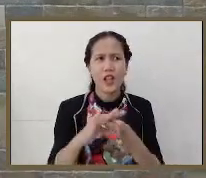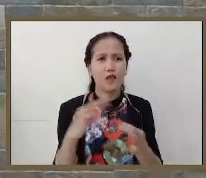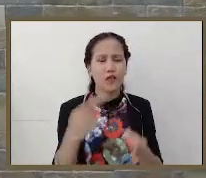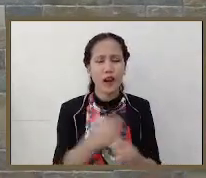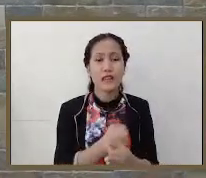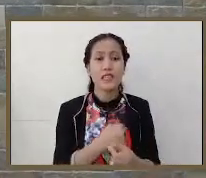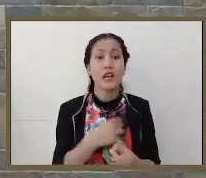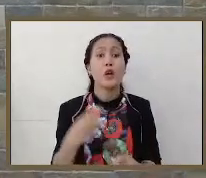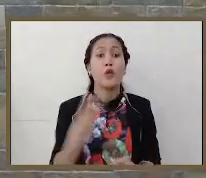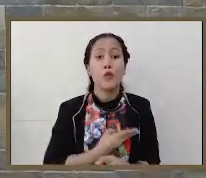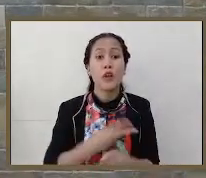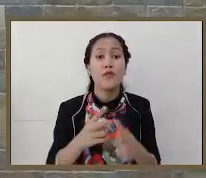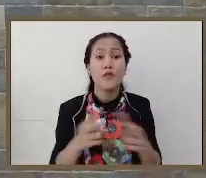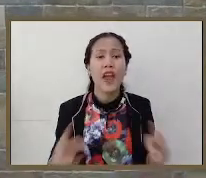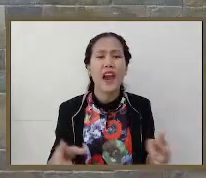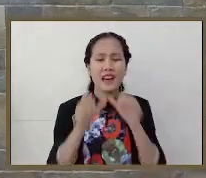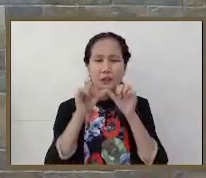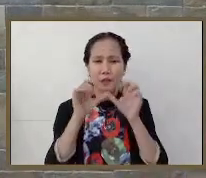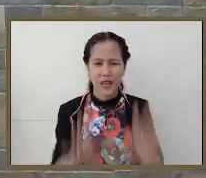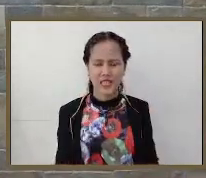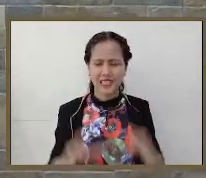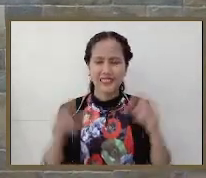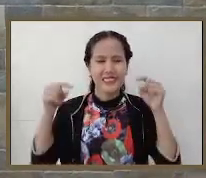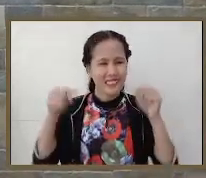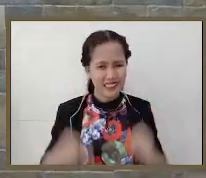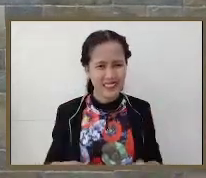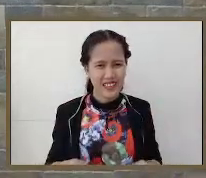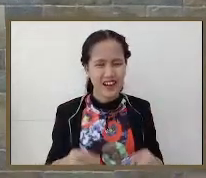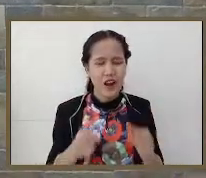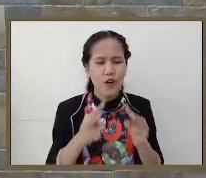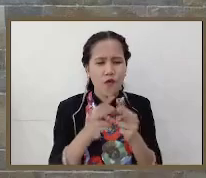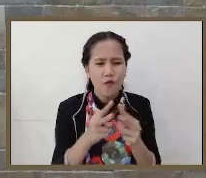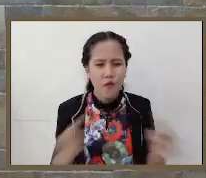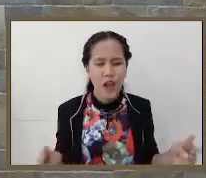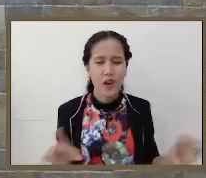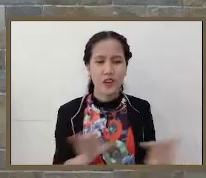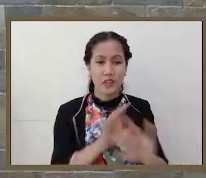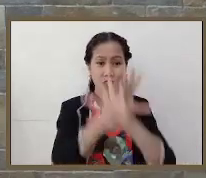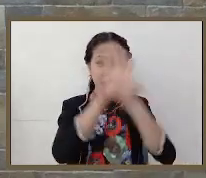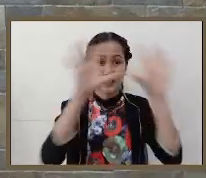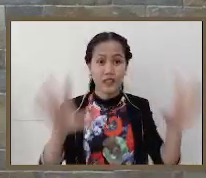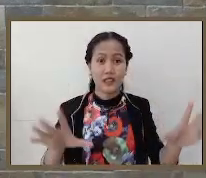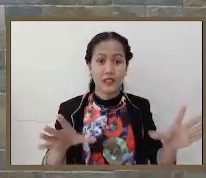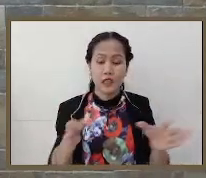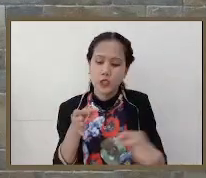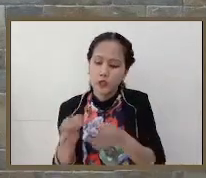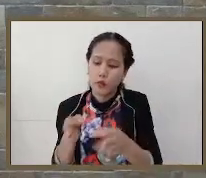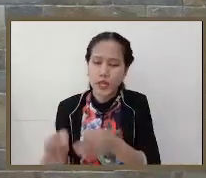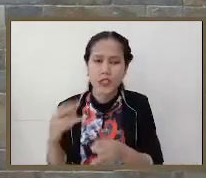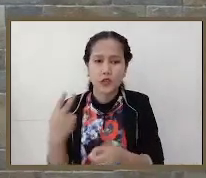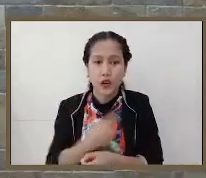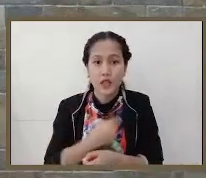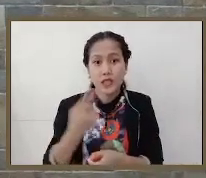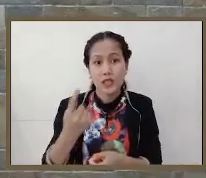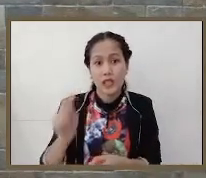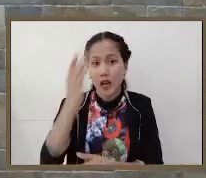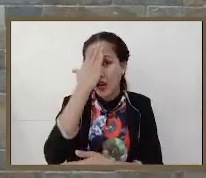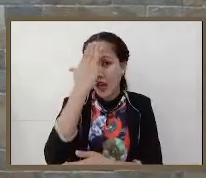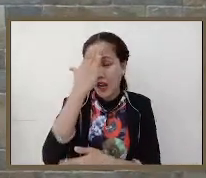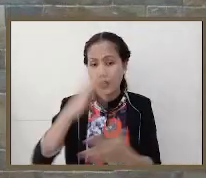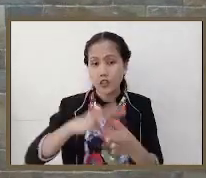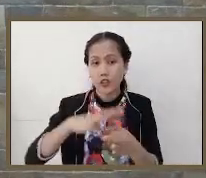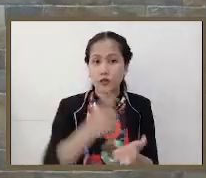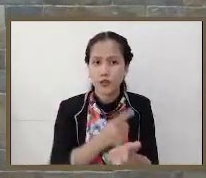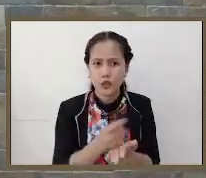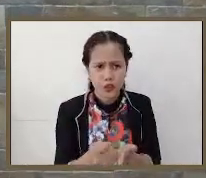in a position na kung saan maliwanag na naihahatid sa atin ang knowledge of God. The knowledge of truth